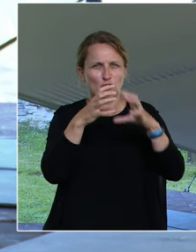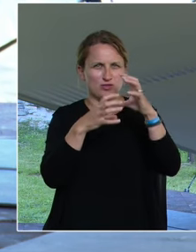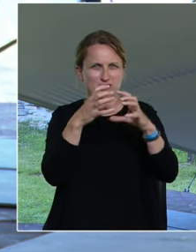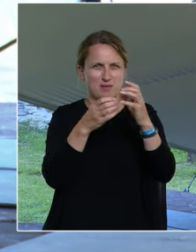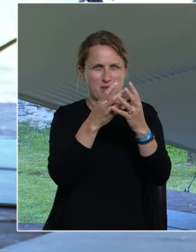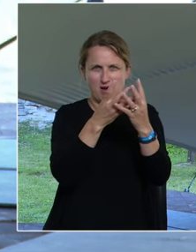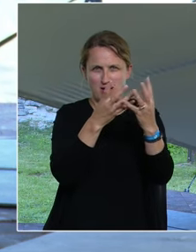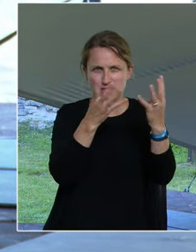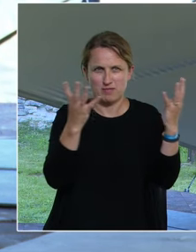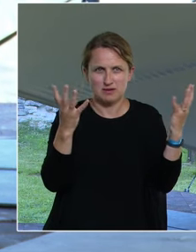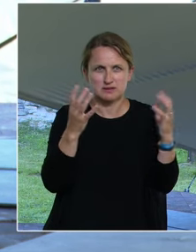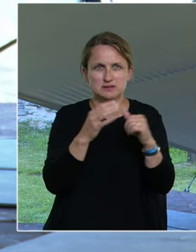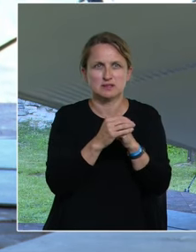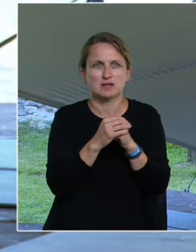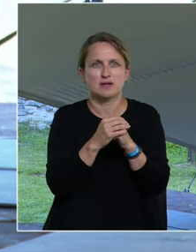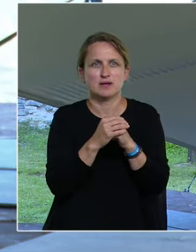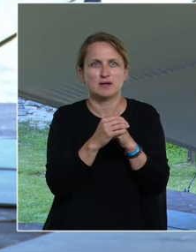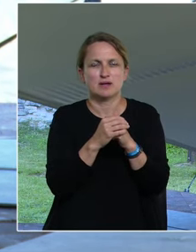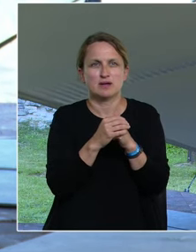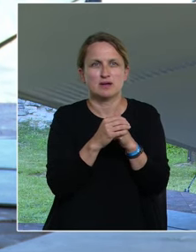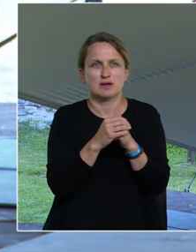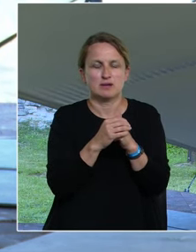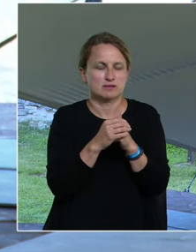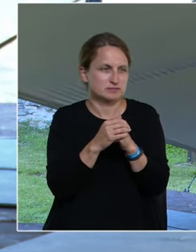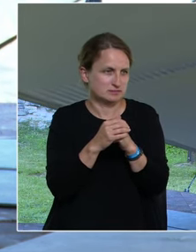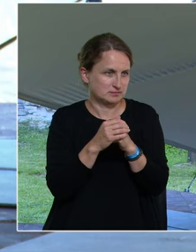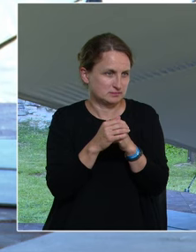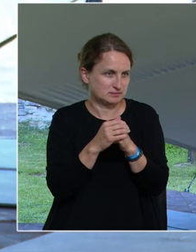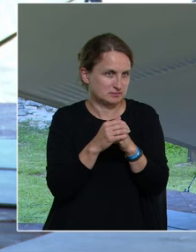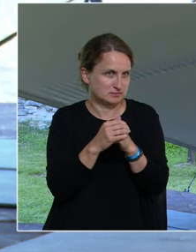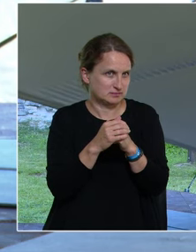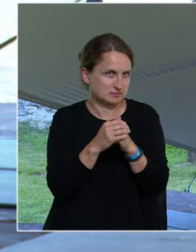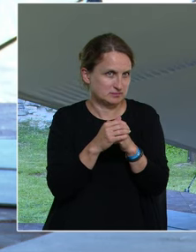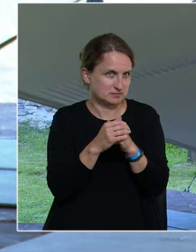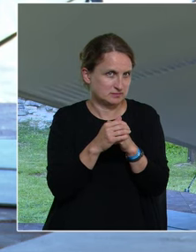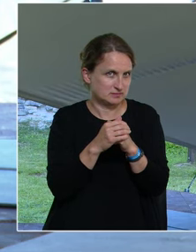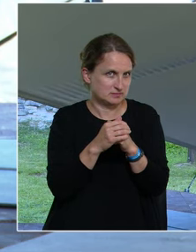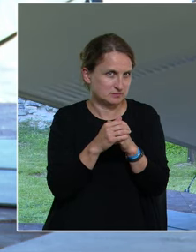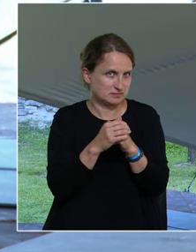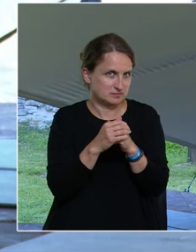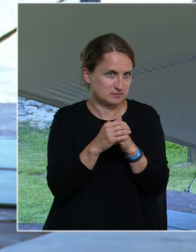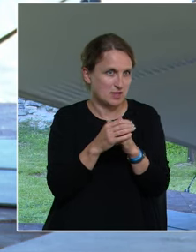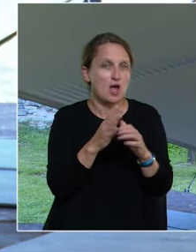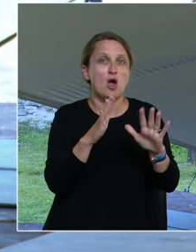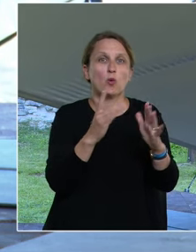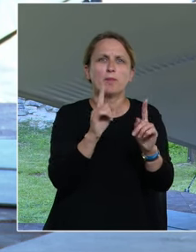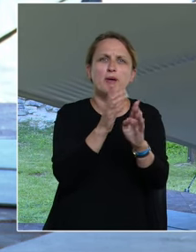of metaverses, Horizons being one of them, and there were questions that were raised then, or things that